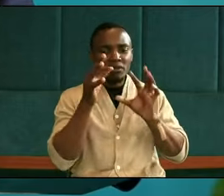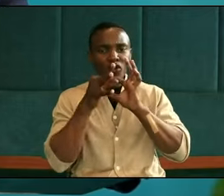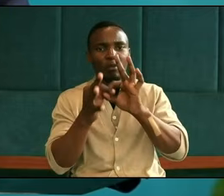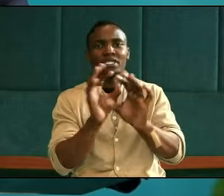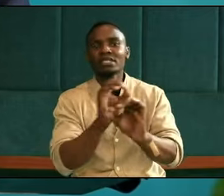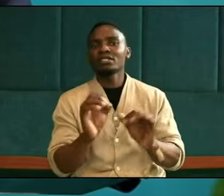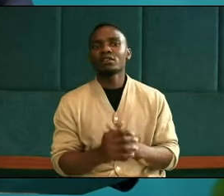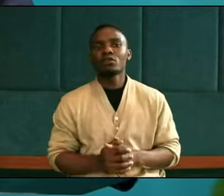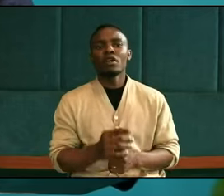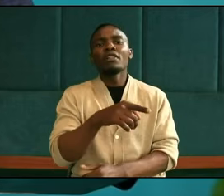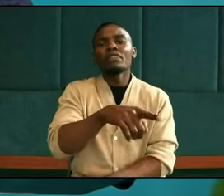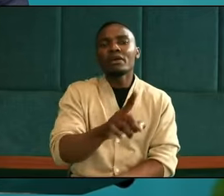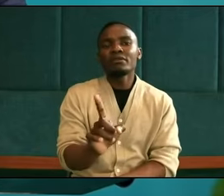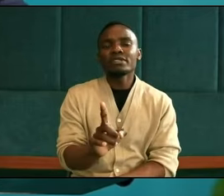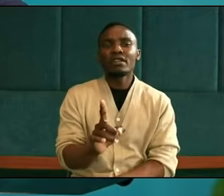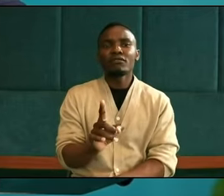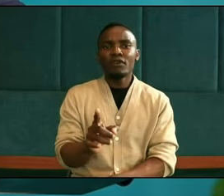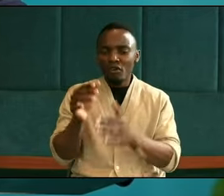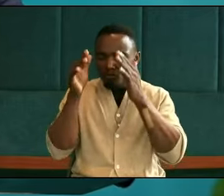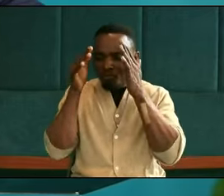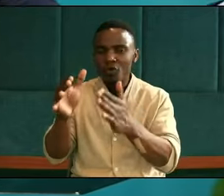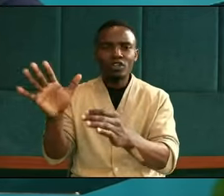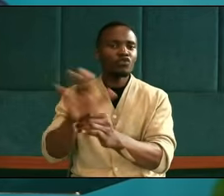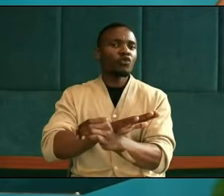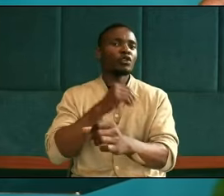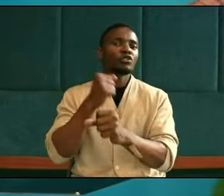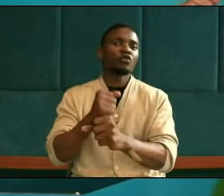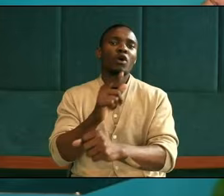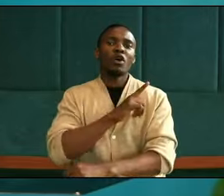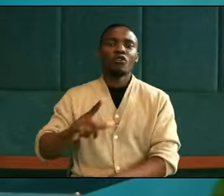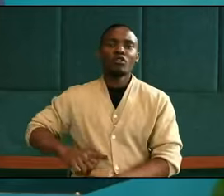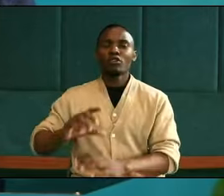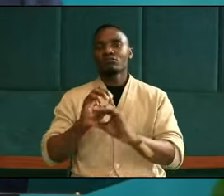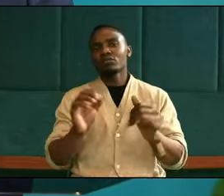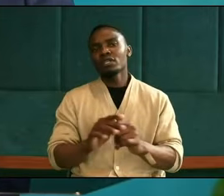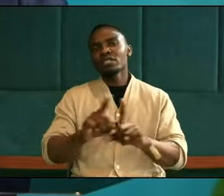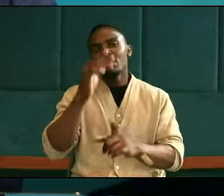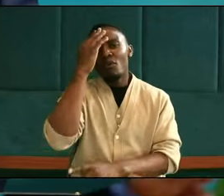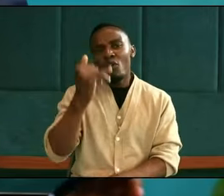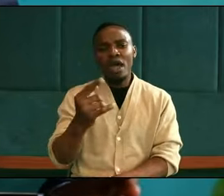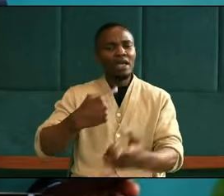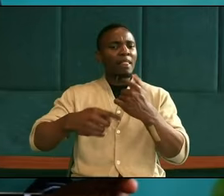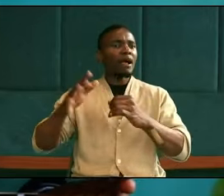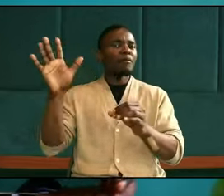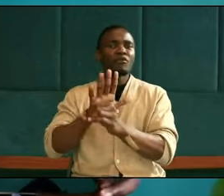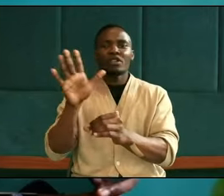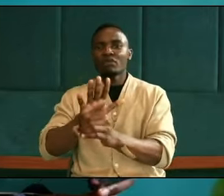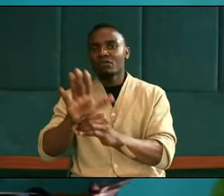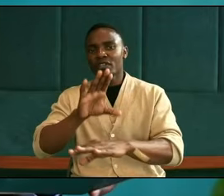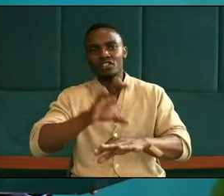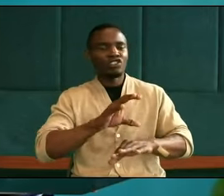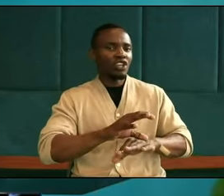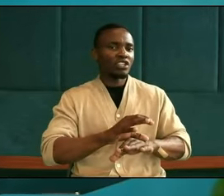not dedicate themselves fully to the work of God? Why fill the benches? Why fill the pews